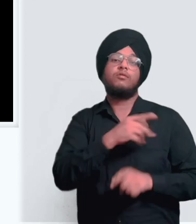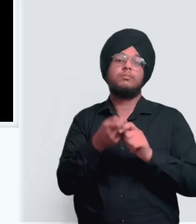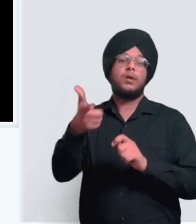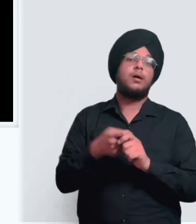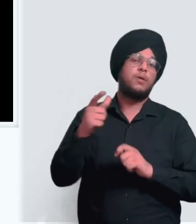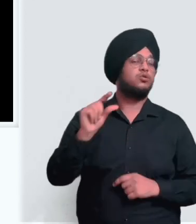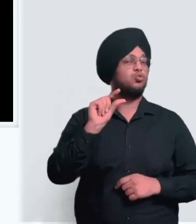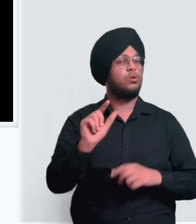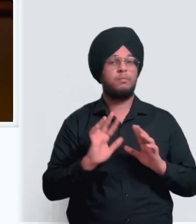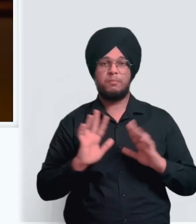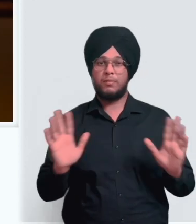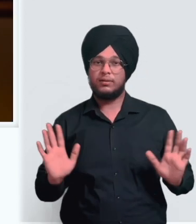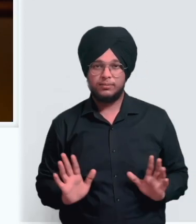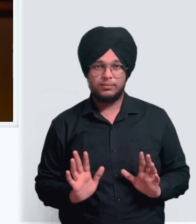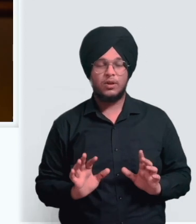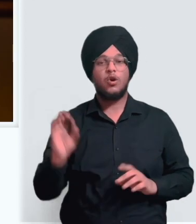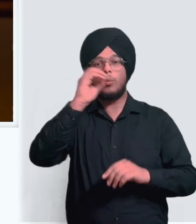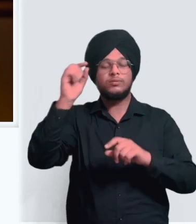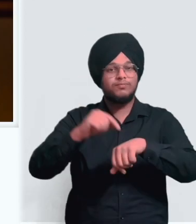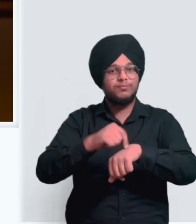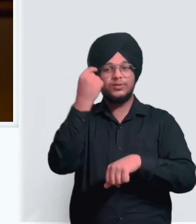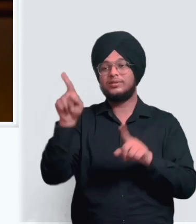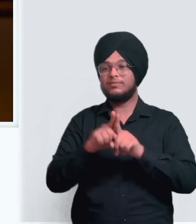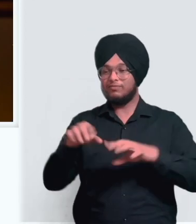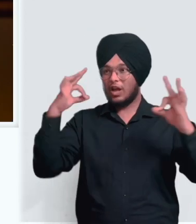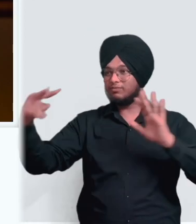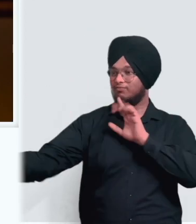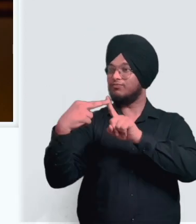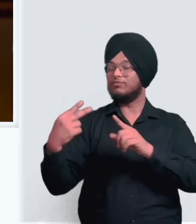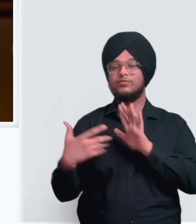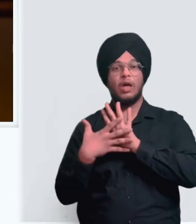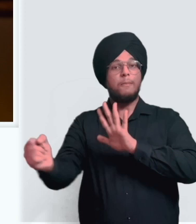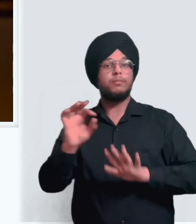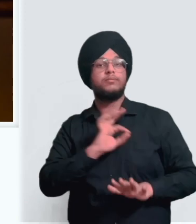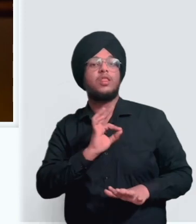interact directly with the dancers. Degas himself was a subscriber for a period in the late 1880s.